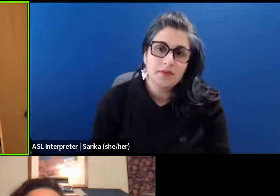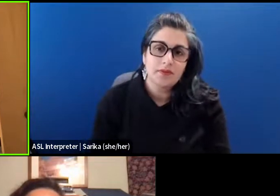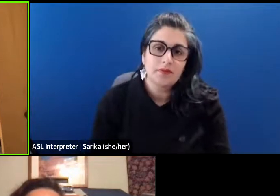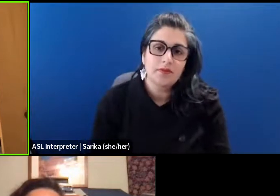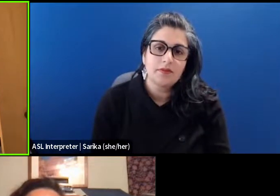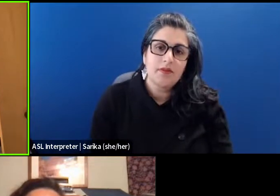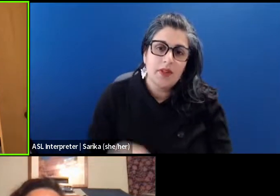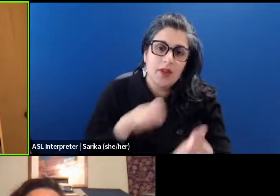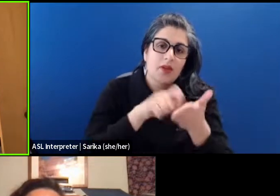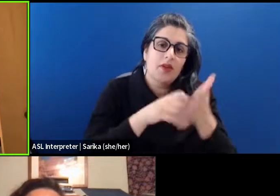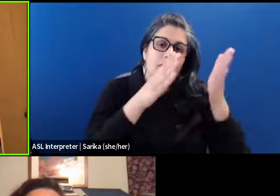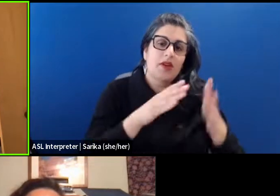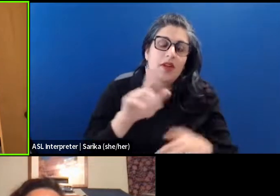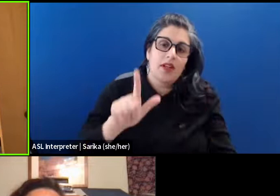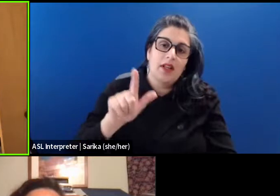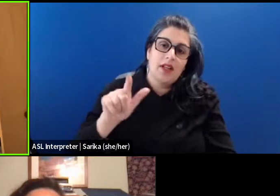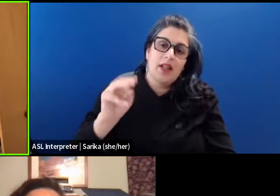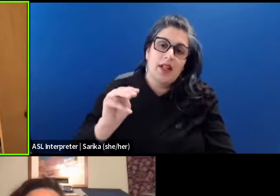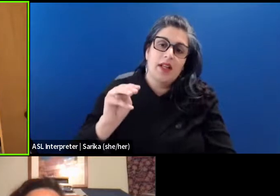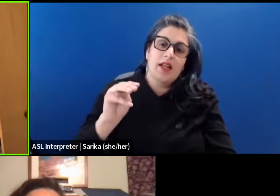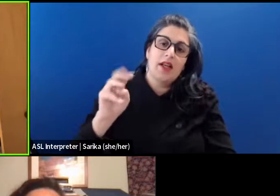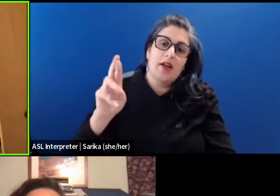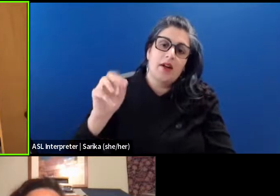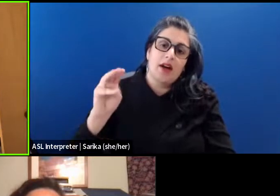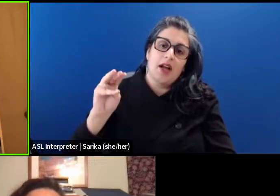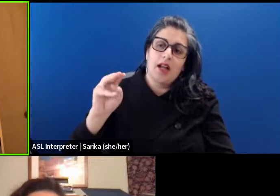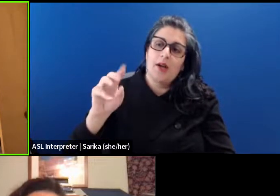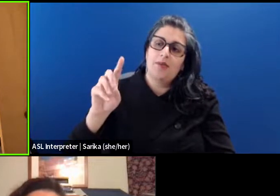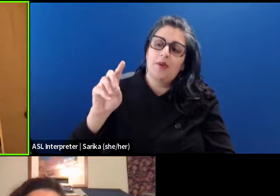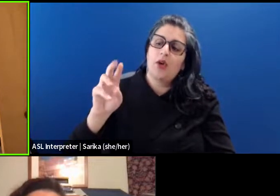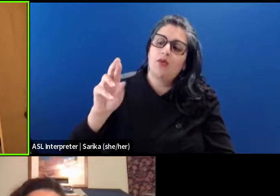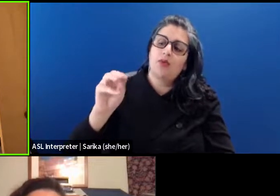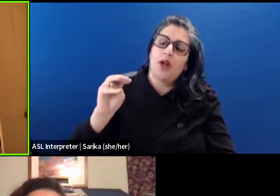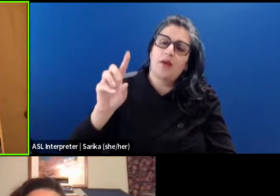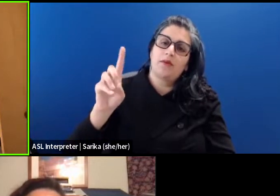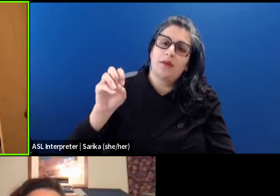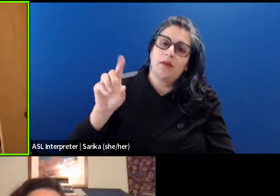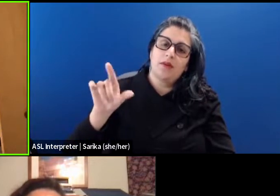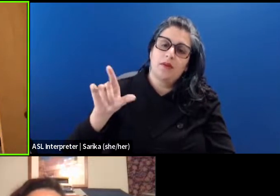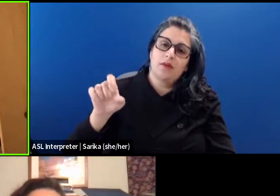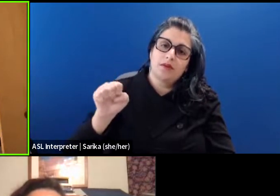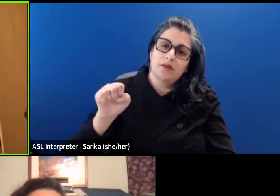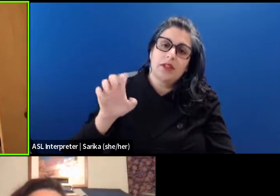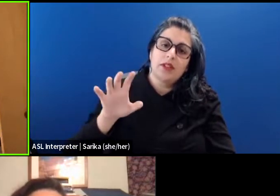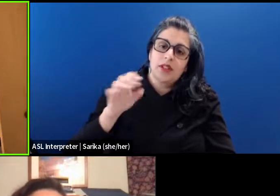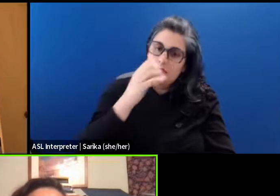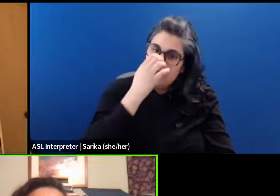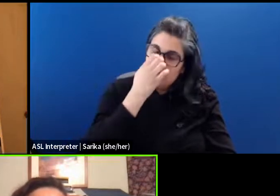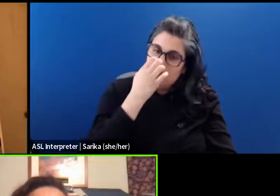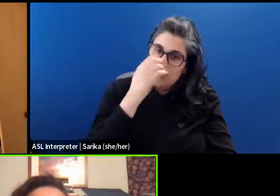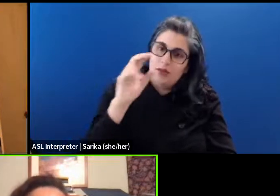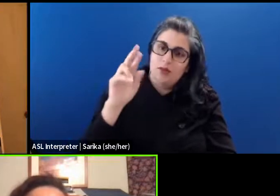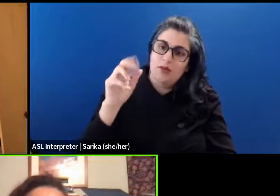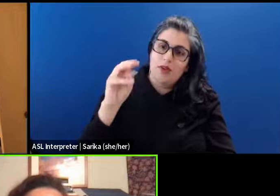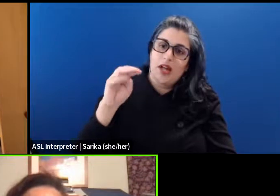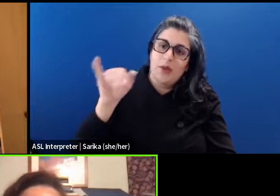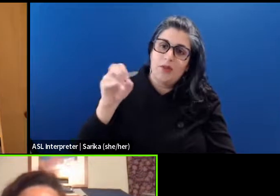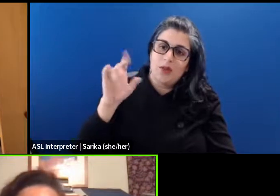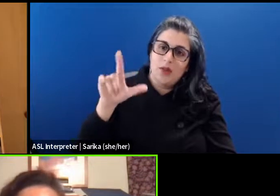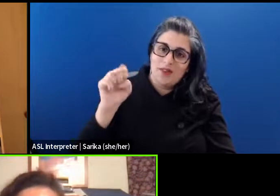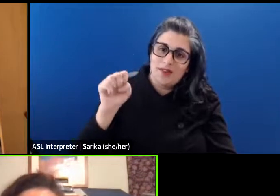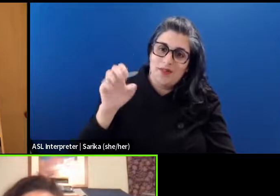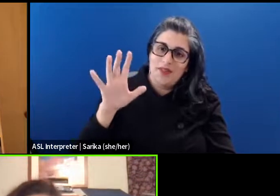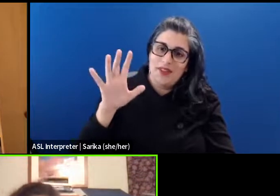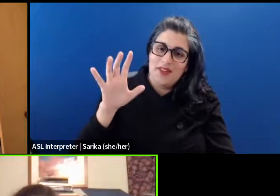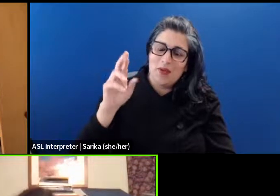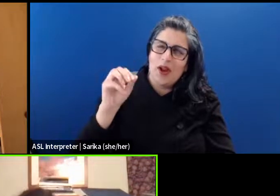The writer is Lama Rangdral. I think I'm pronouncing his last name correctly. I have a copy of that book. Oh, so